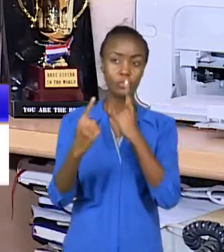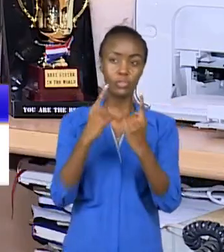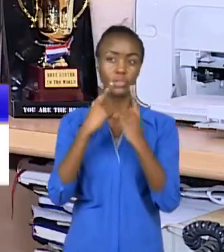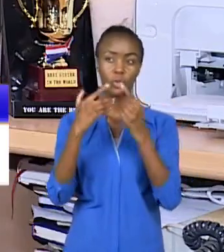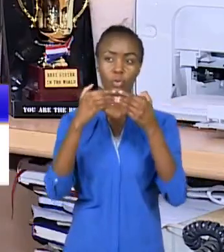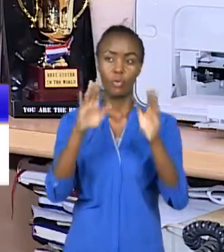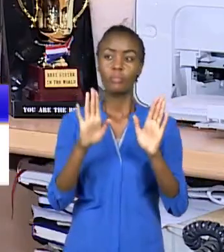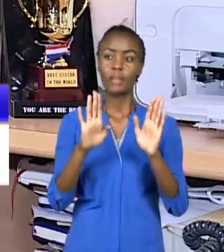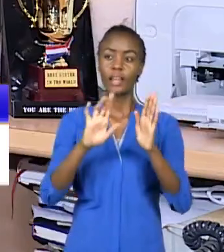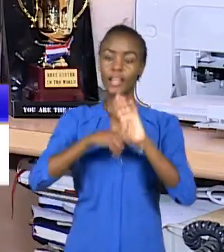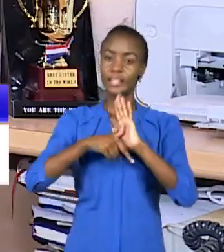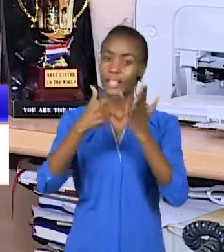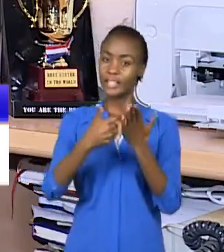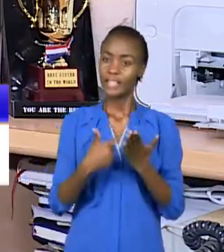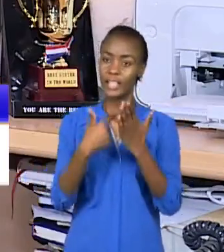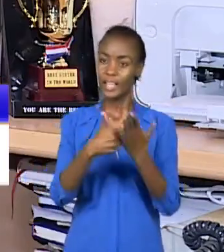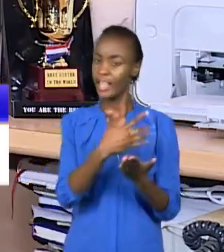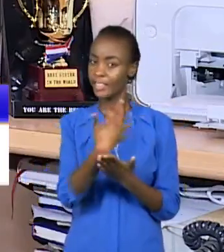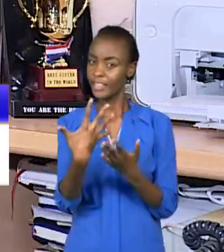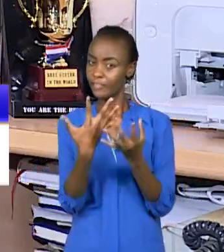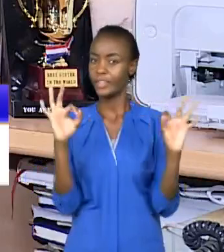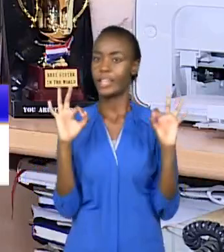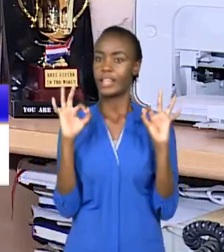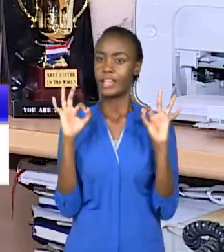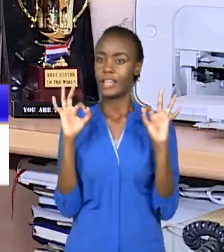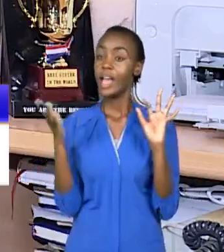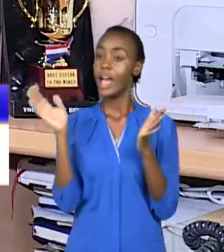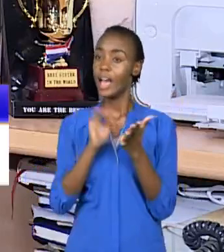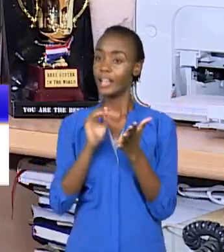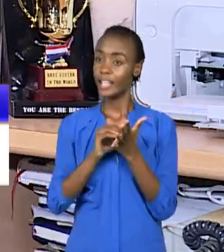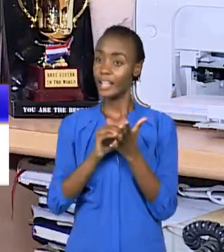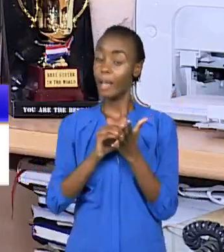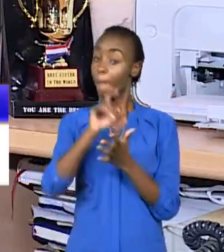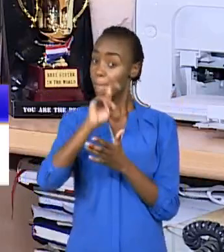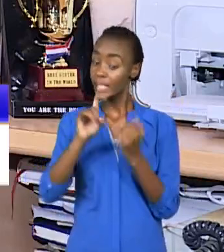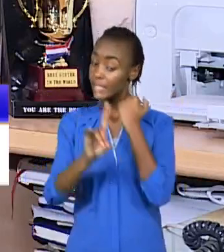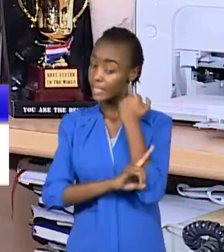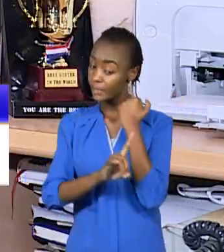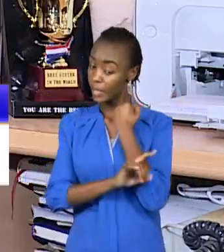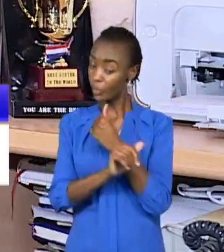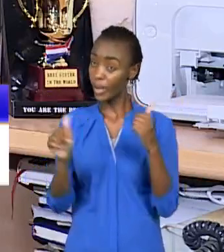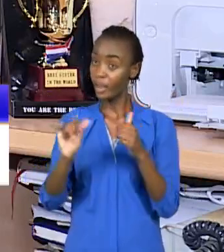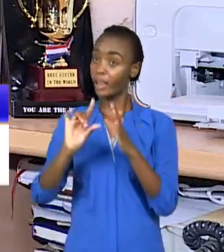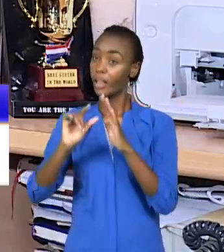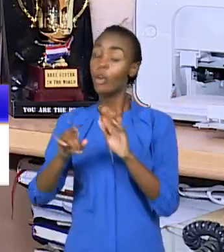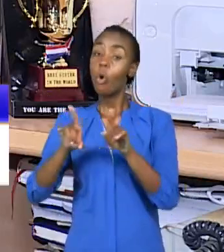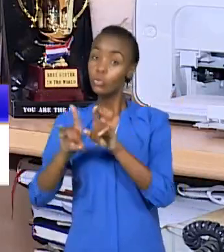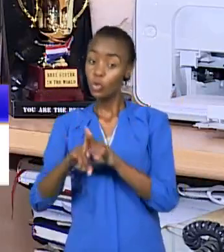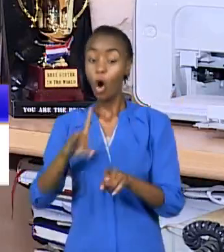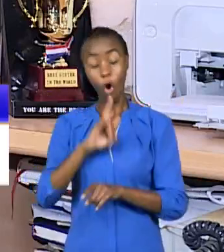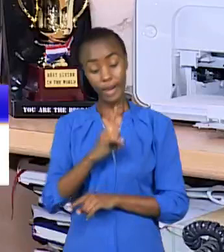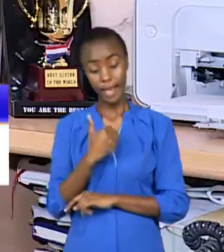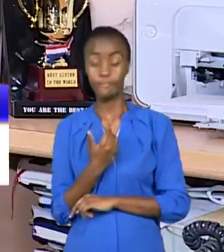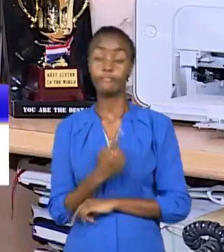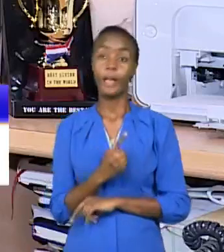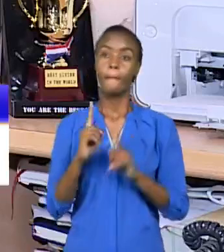open up and you discuss things freely. At the same time, you are maintaining discipline. At the same time, you are telling them what to do. But you